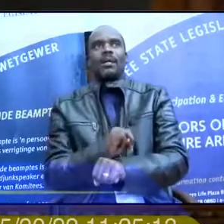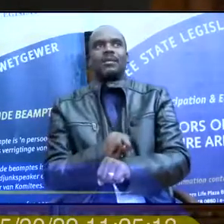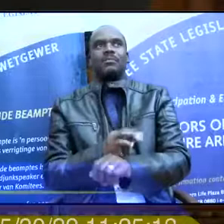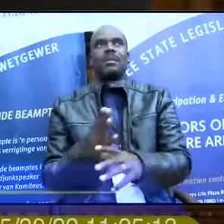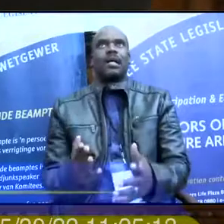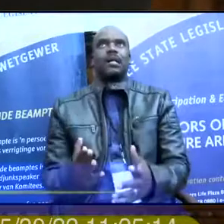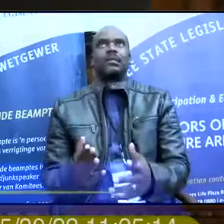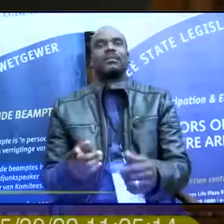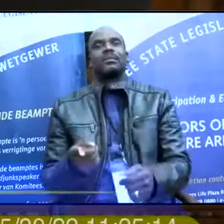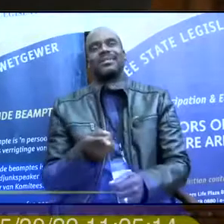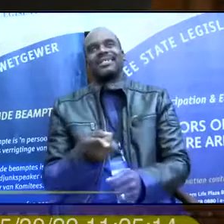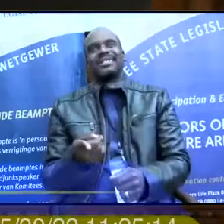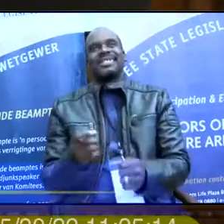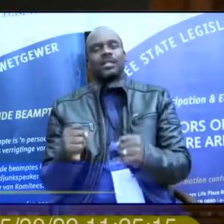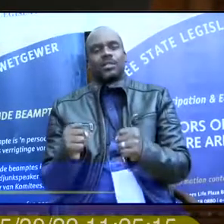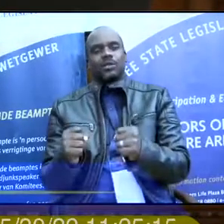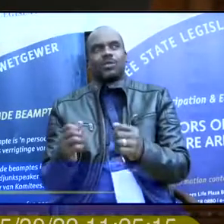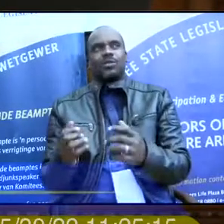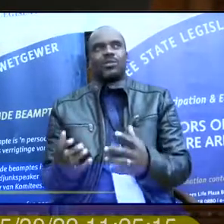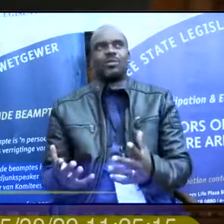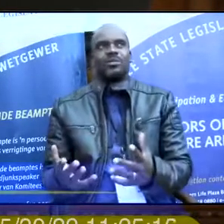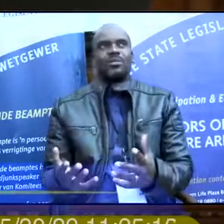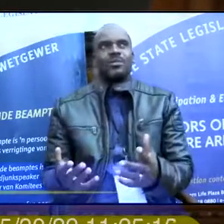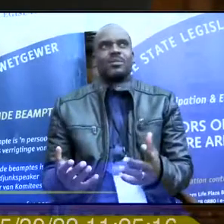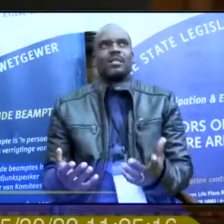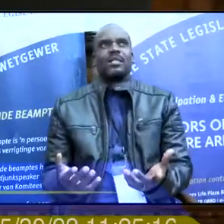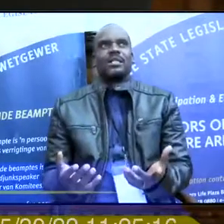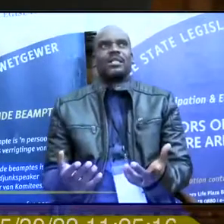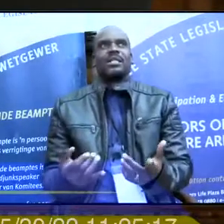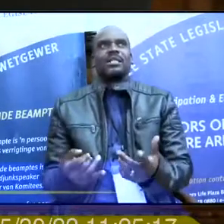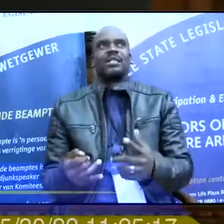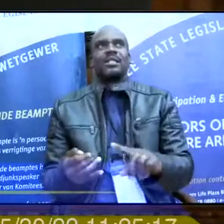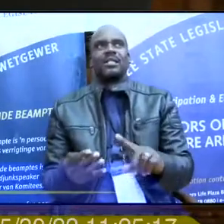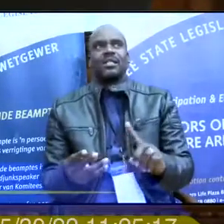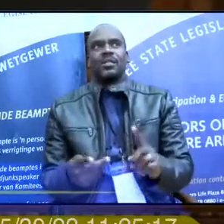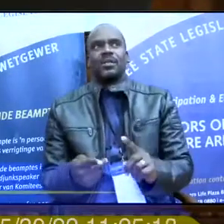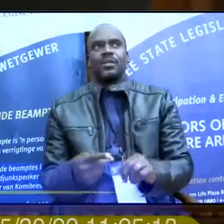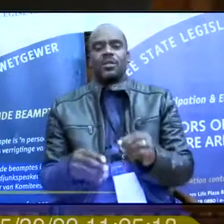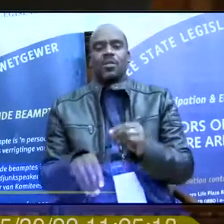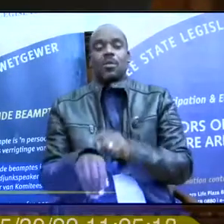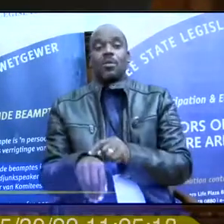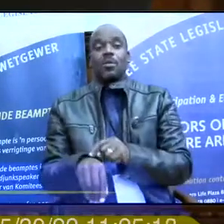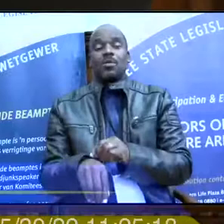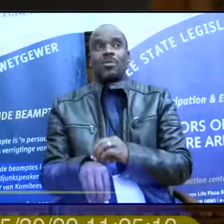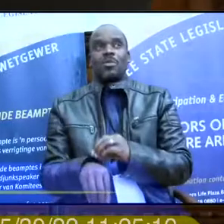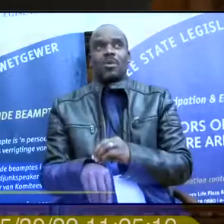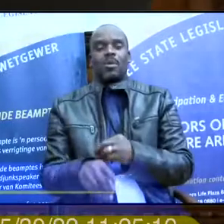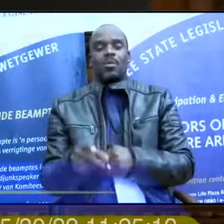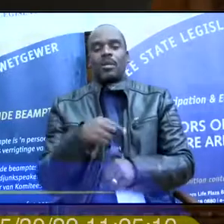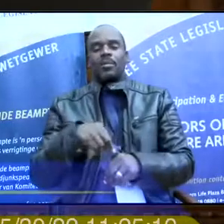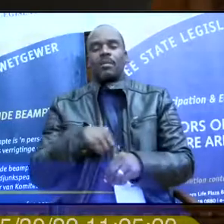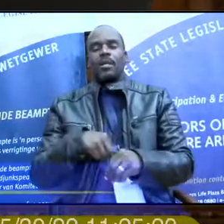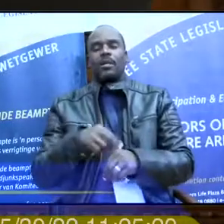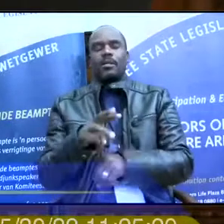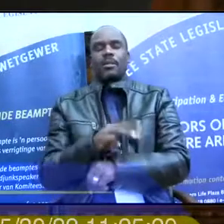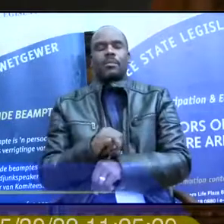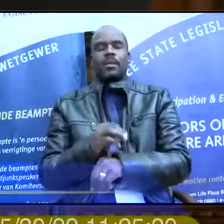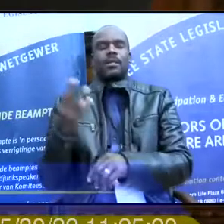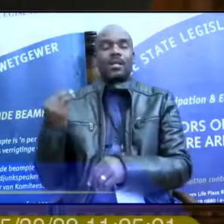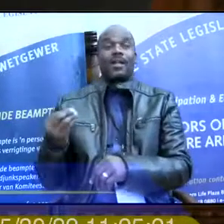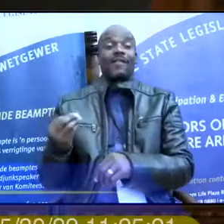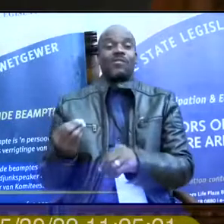where is your security where is the person that's a technician that's supposed to look after this water plant why hasn't it been serviced over the